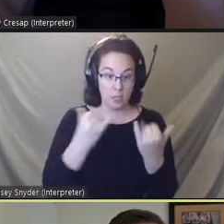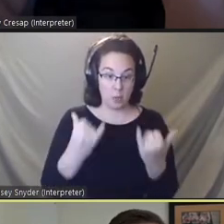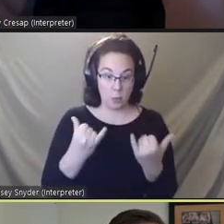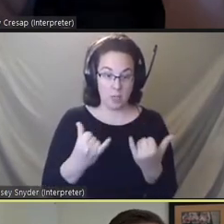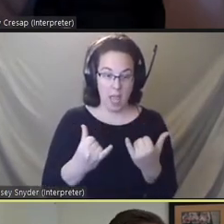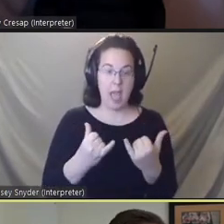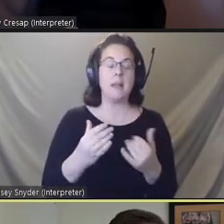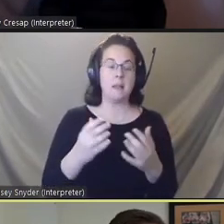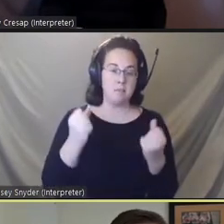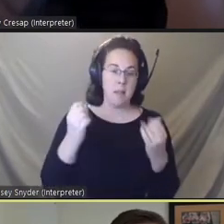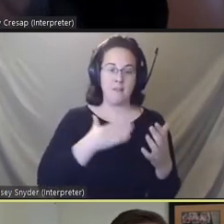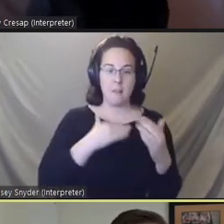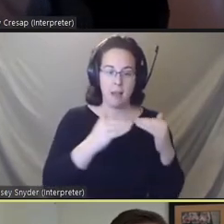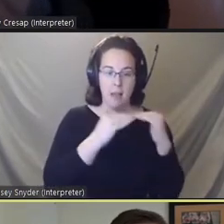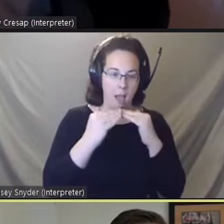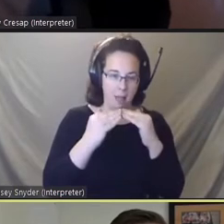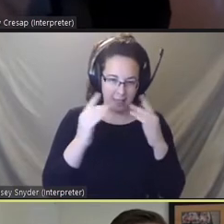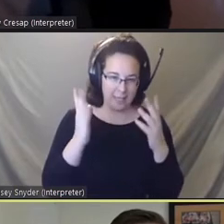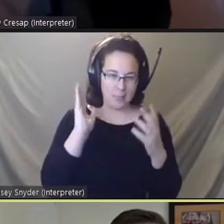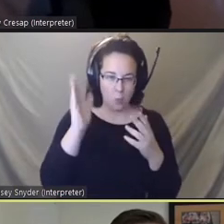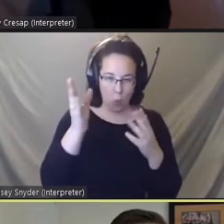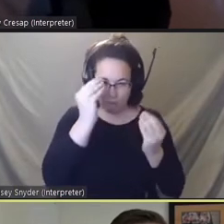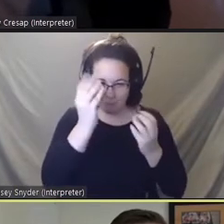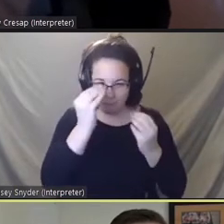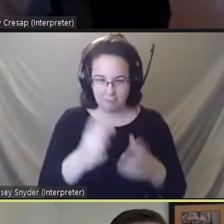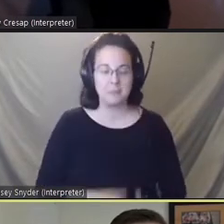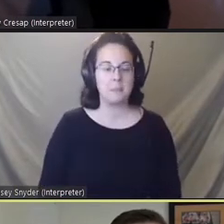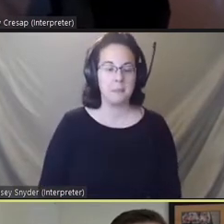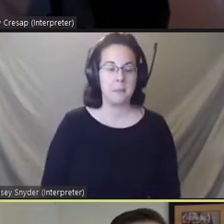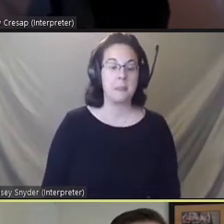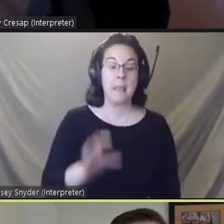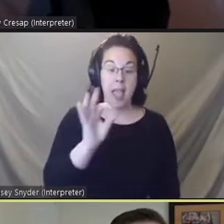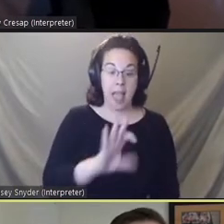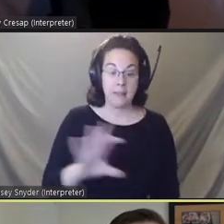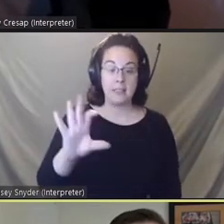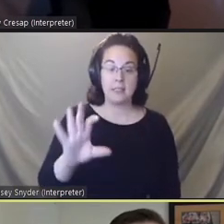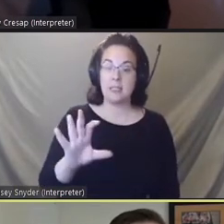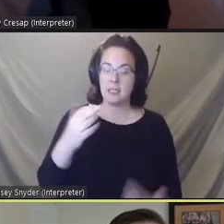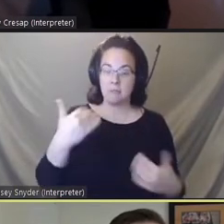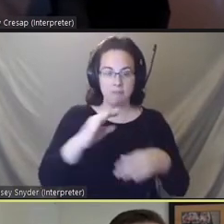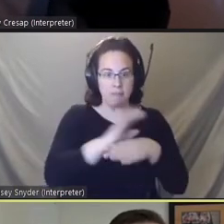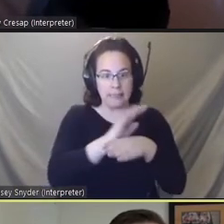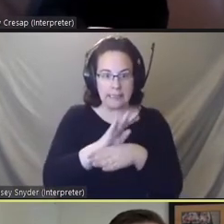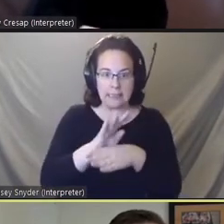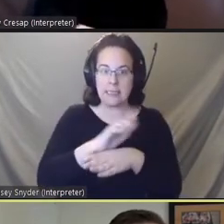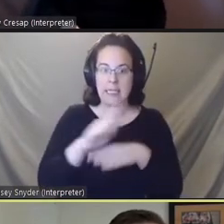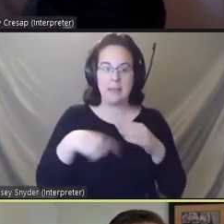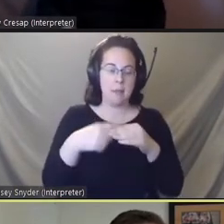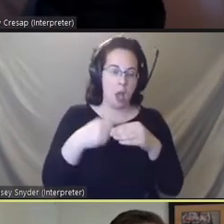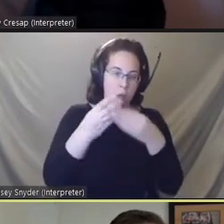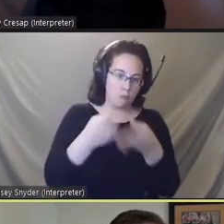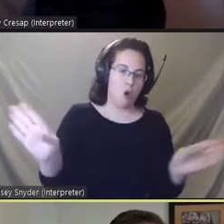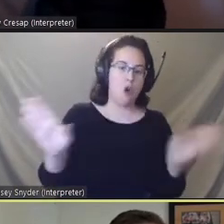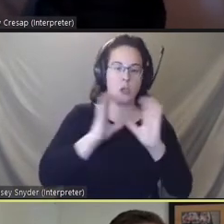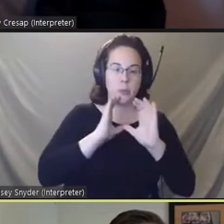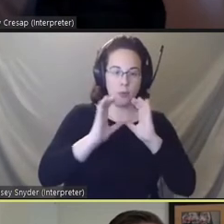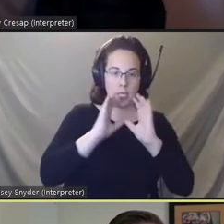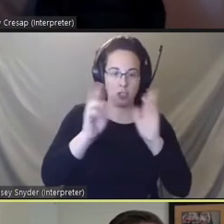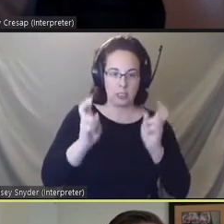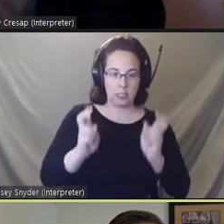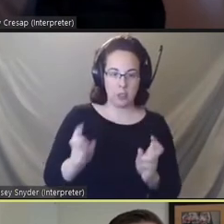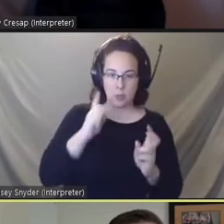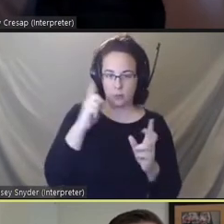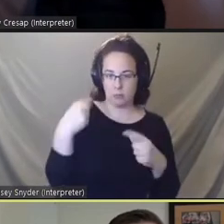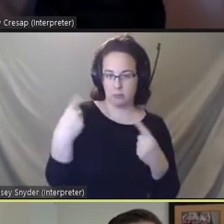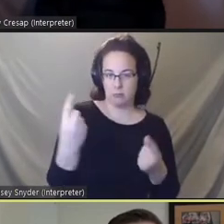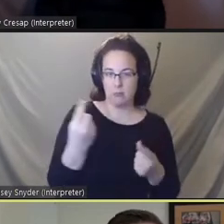of my colleagues as the meeting progresses, the FCC has also been very productive on a broad set of communication issues over the past few months.